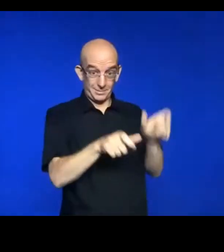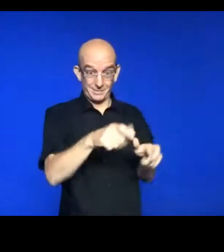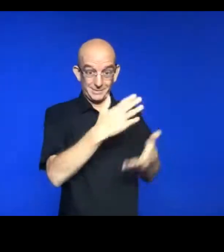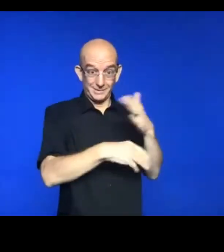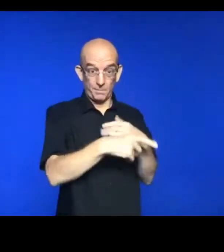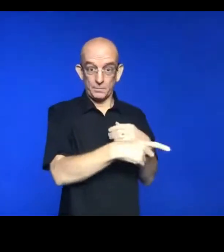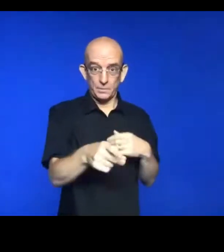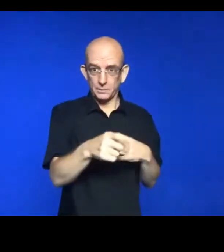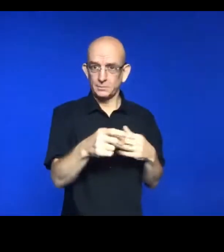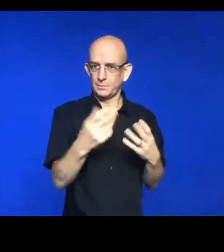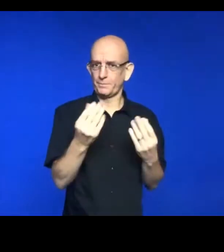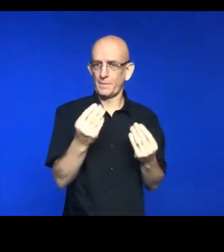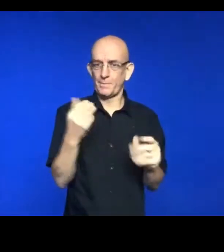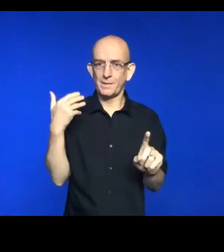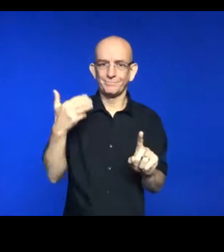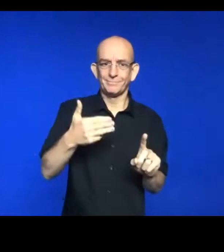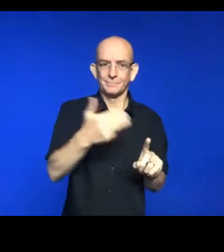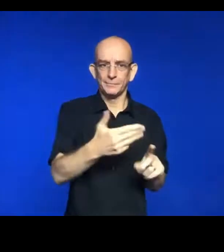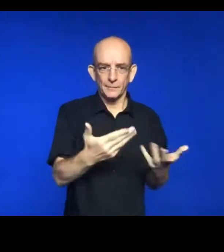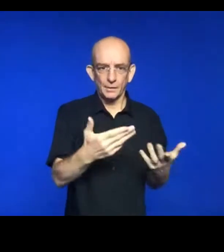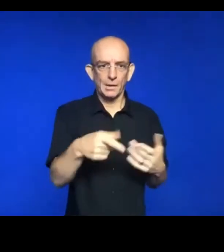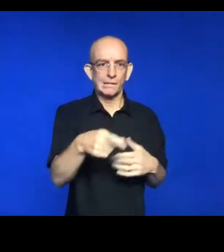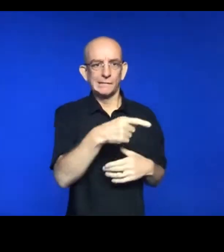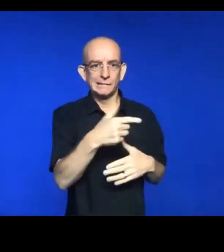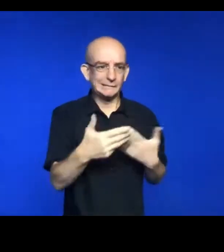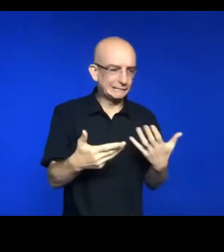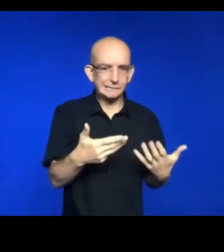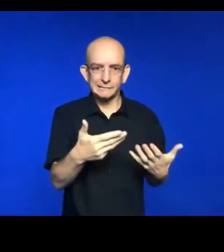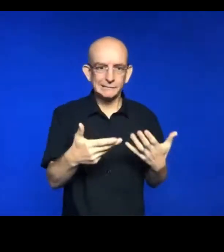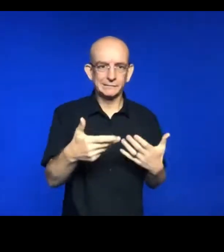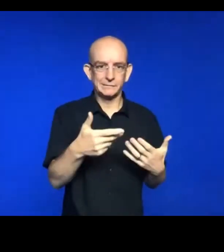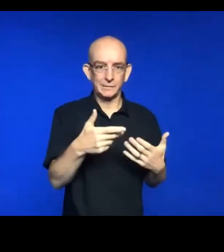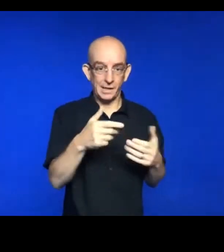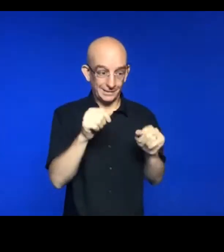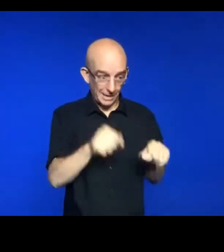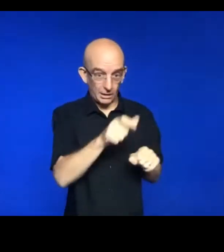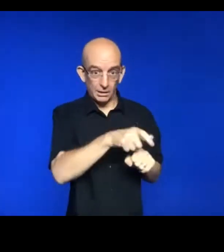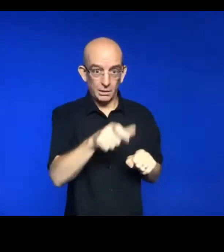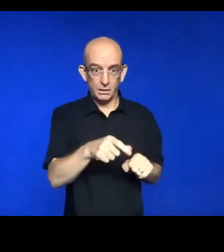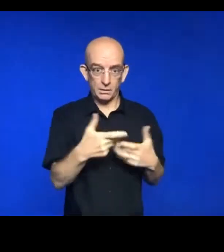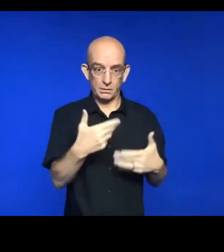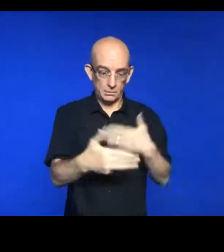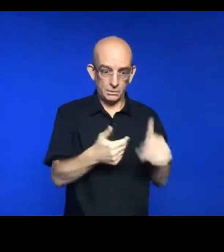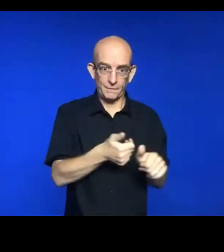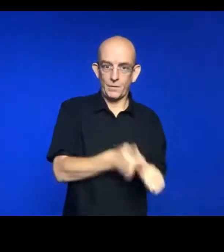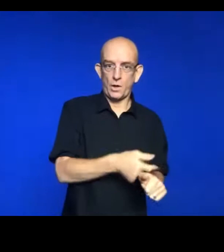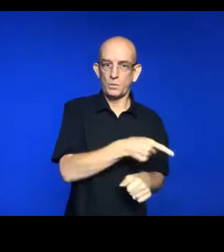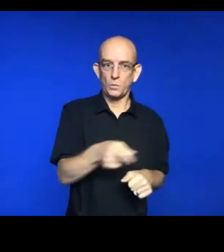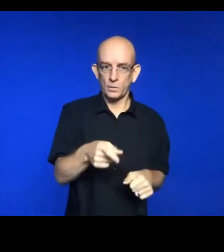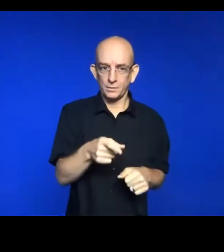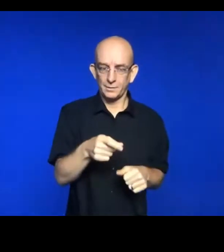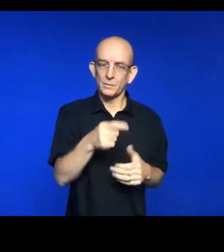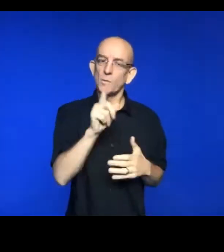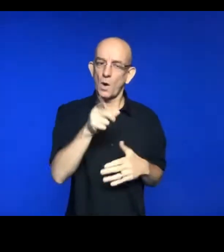that reasons, we need to make sure that from a public health perspective, accommodations are